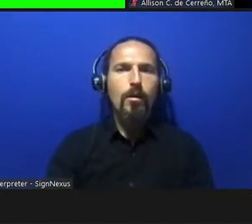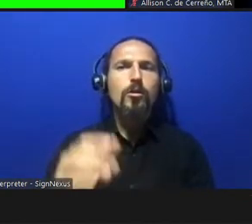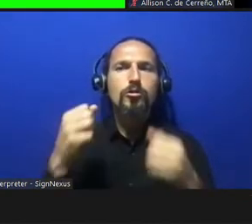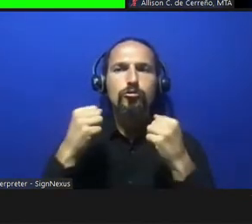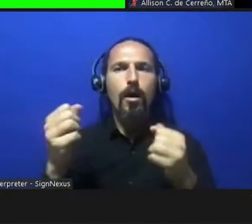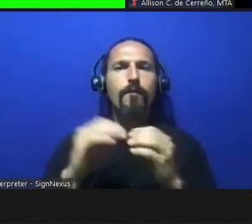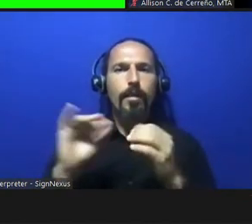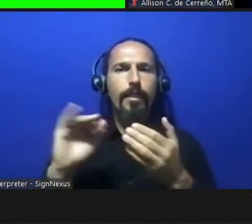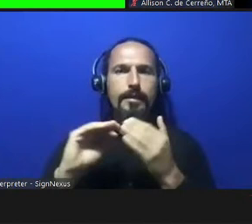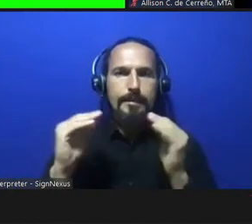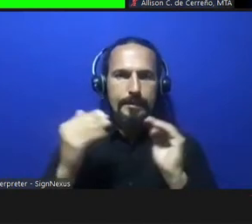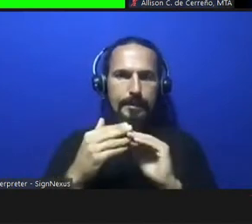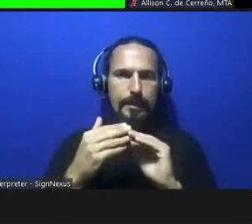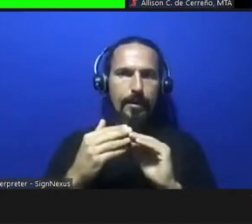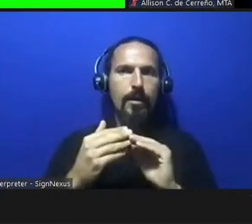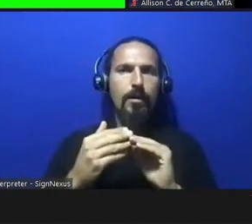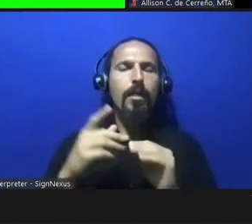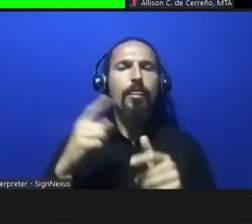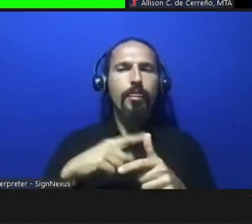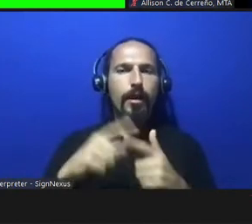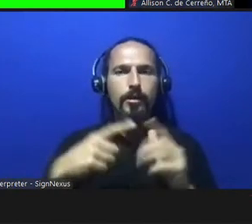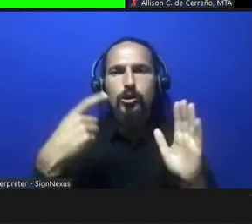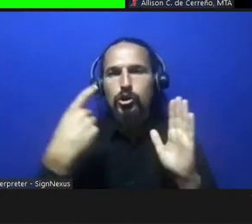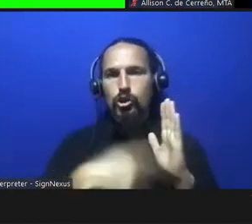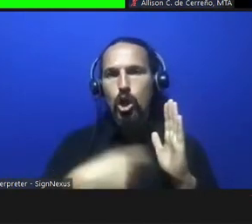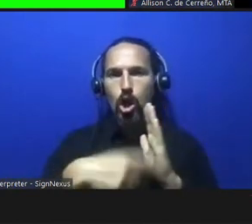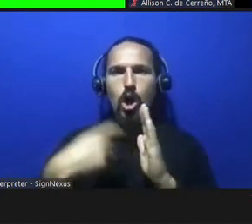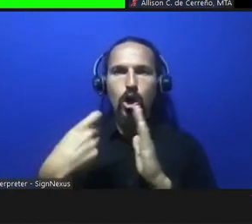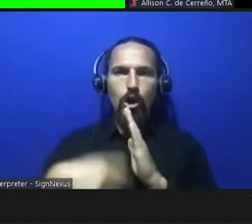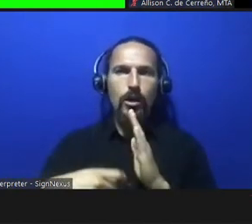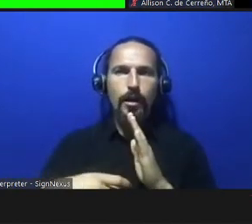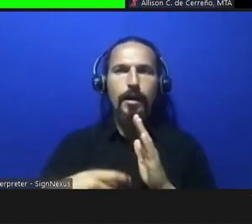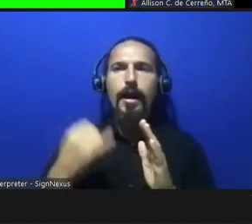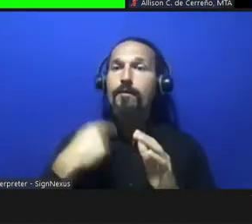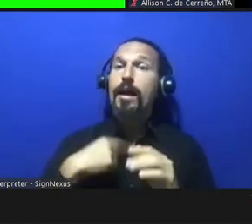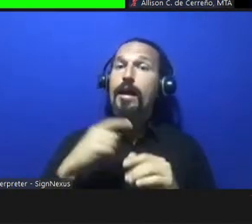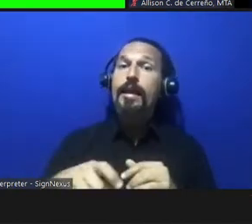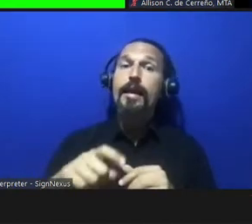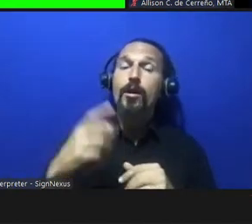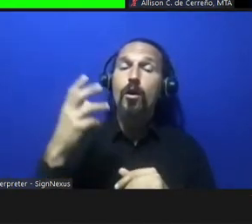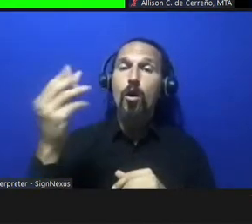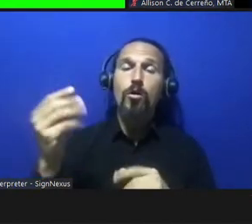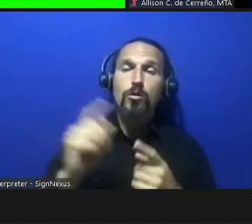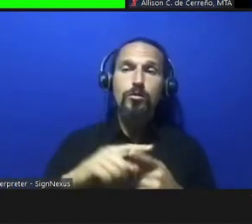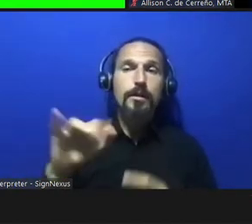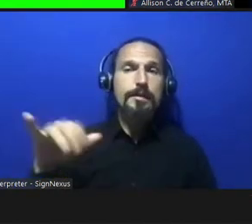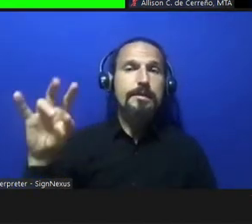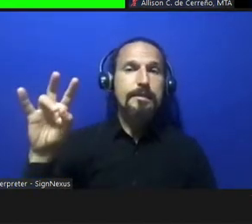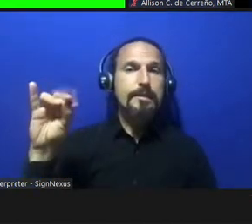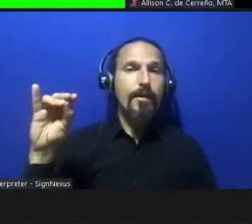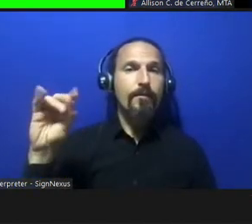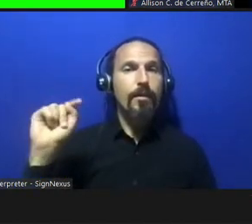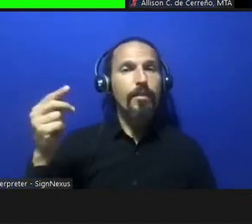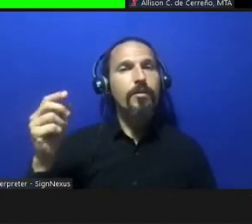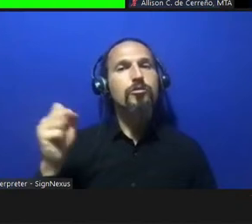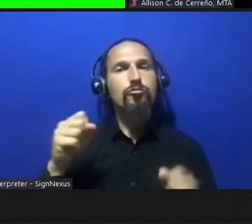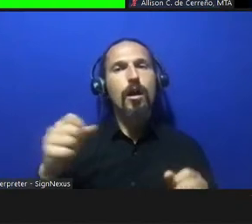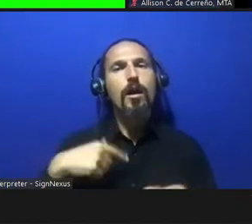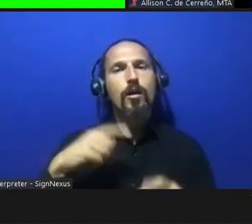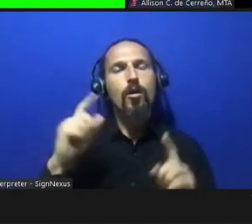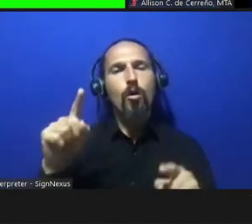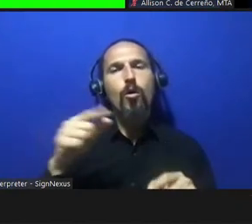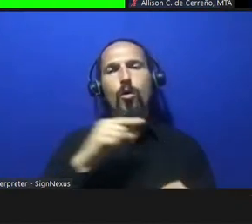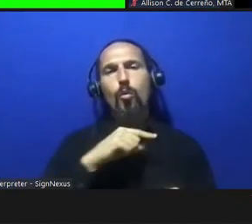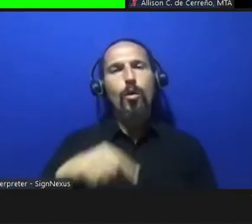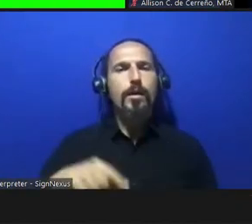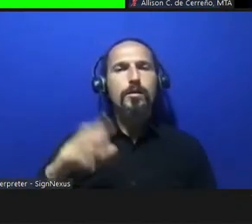city and being charged uh let's say i need to get to 70th street i'm taking the queensboro bridge